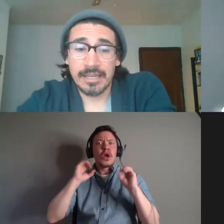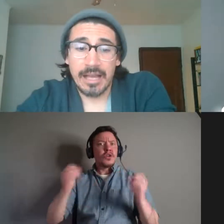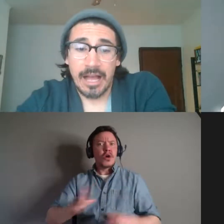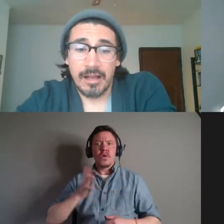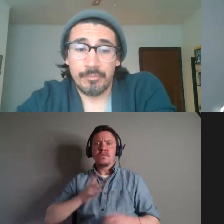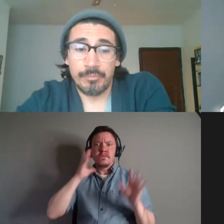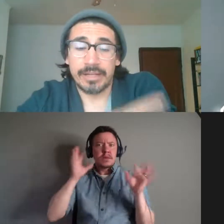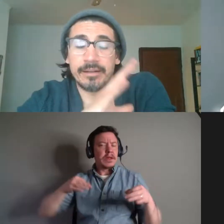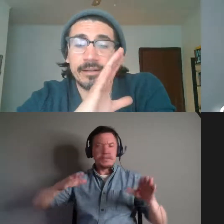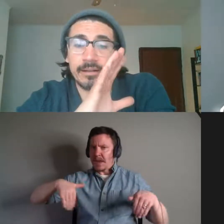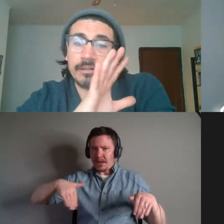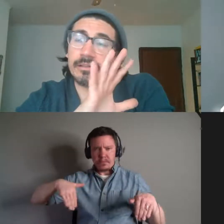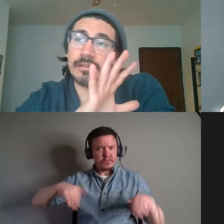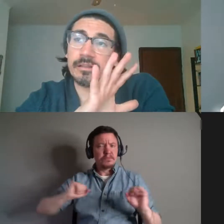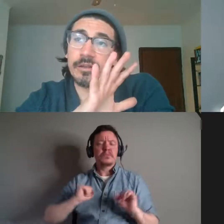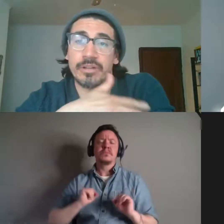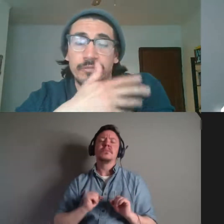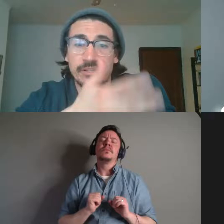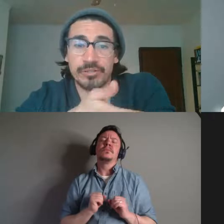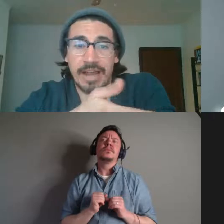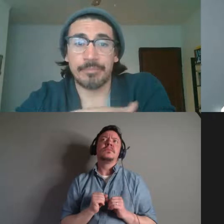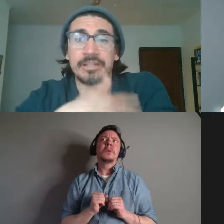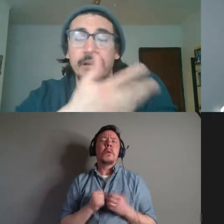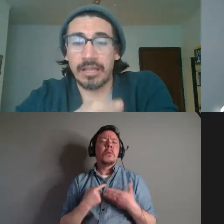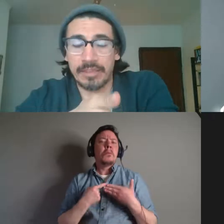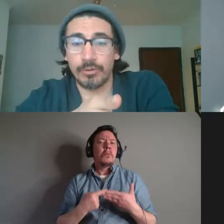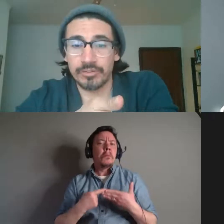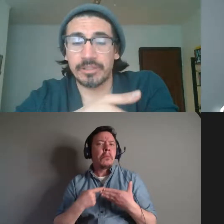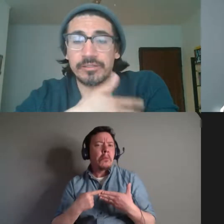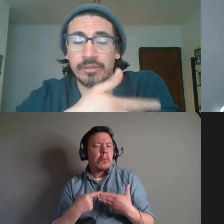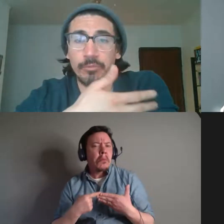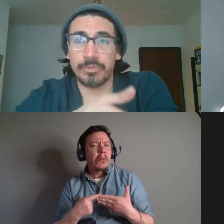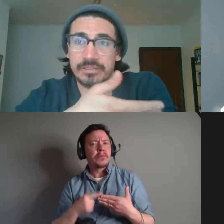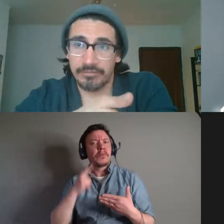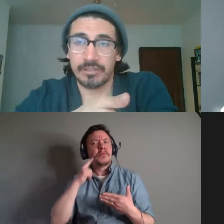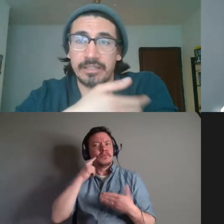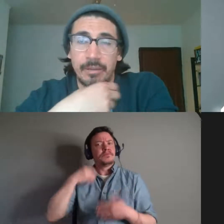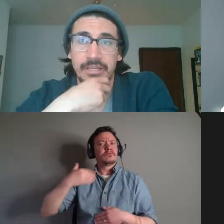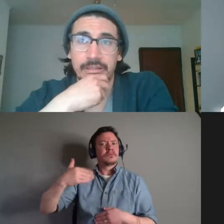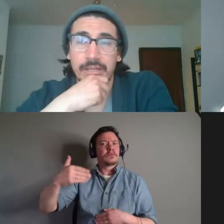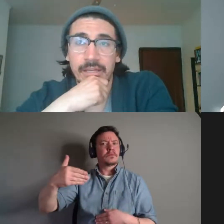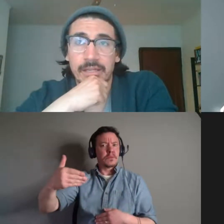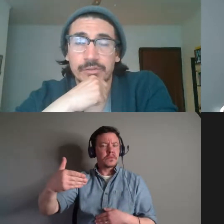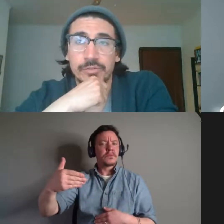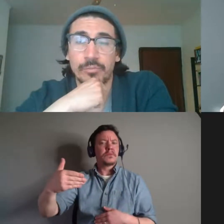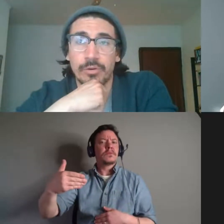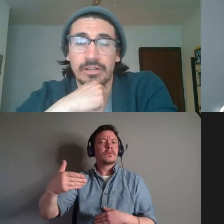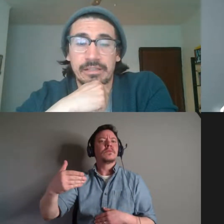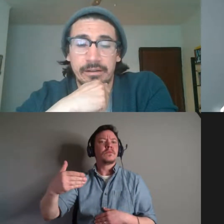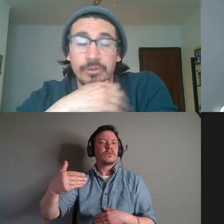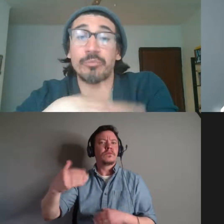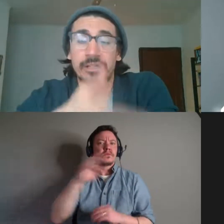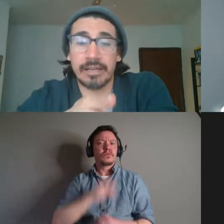yet, but those conversations are happening, and I think ultimately too, they will be definitely coming to